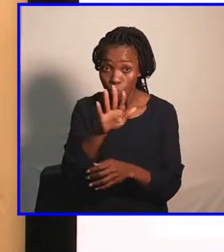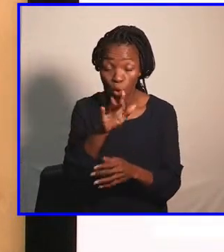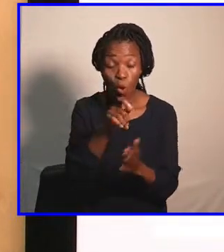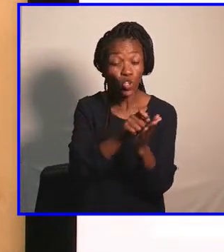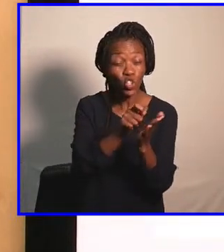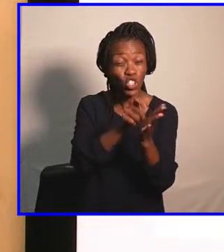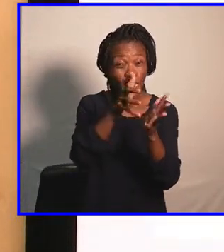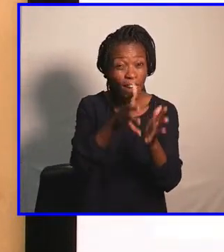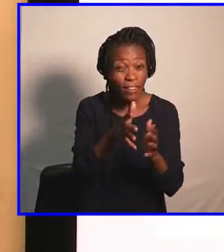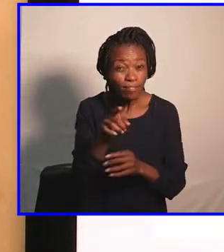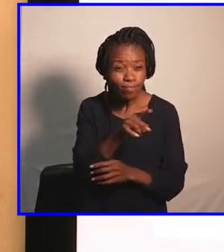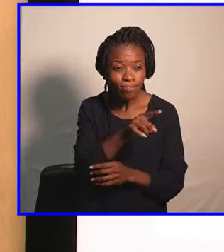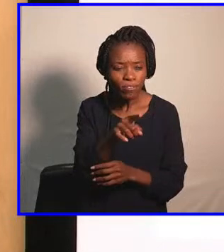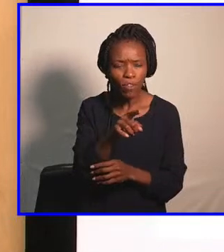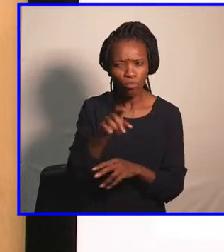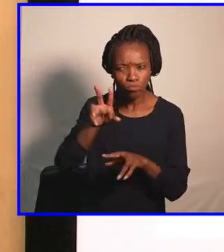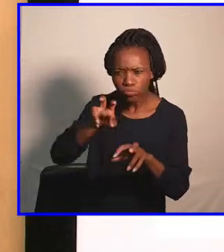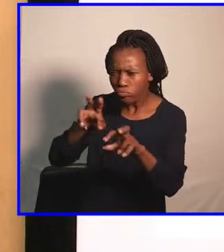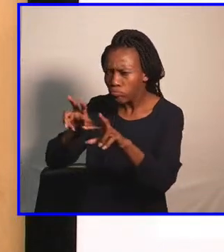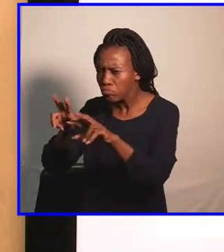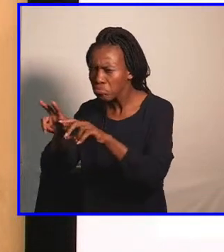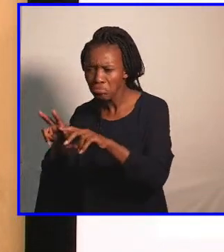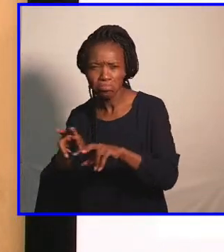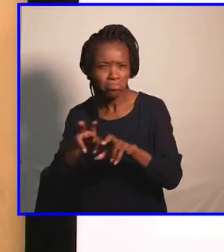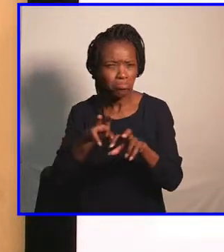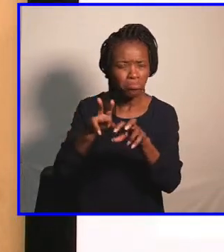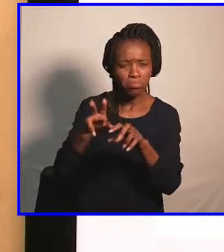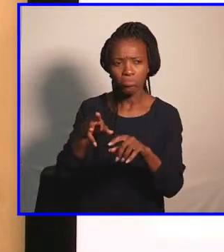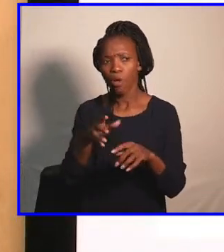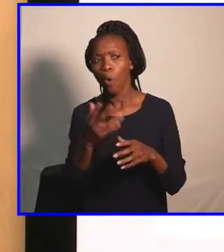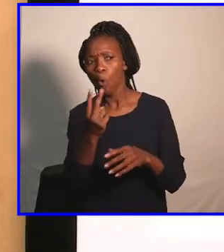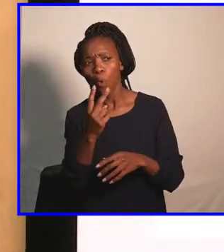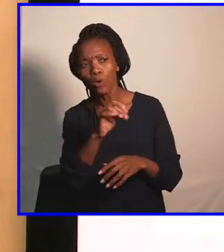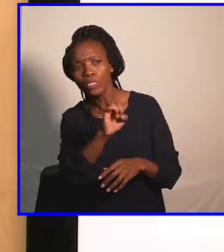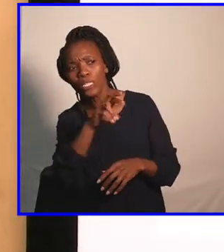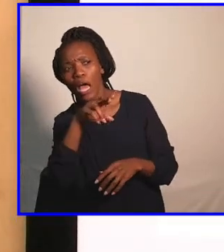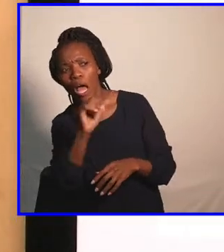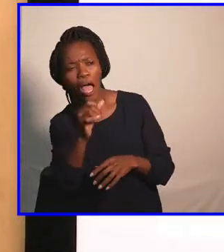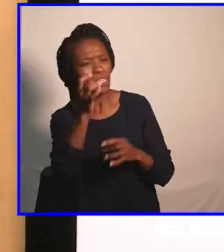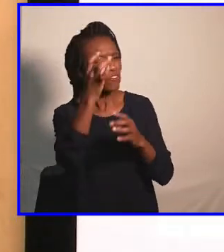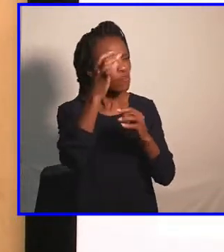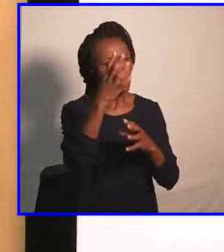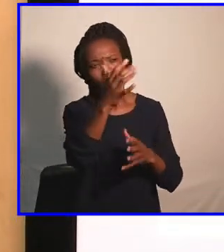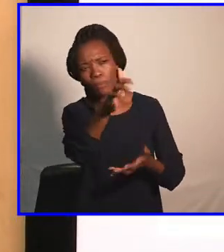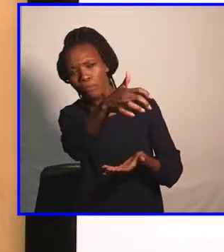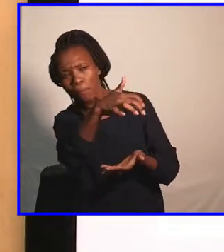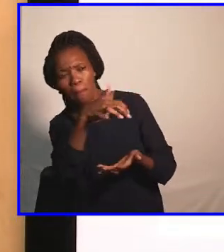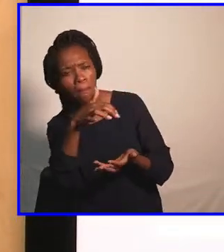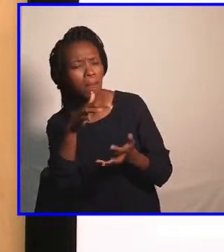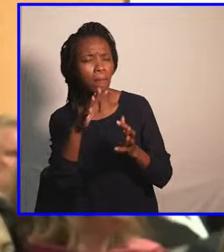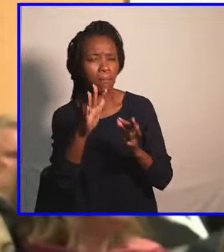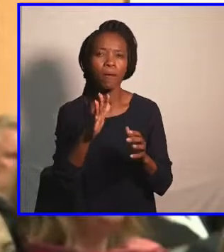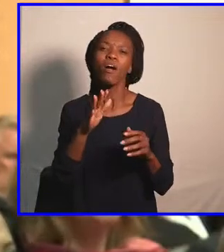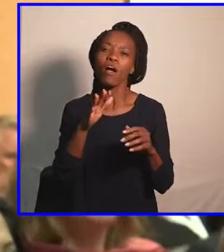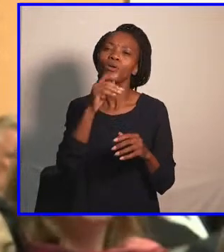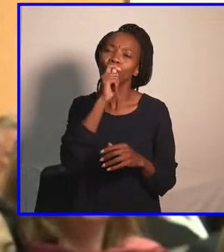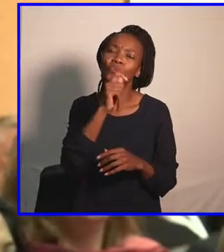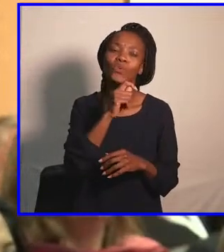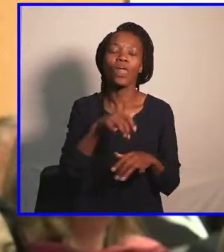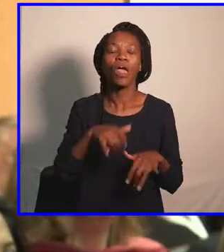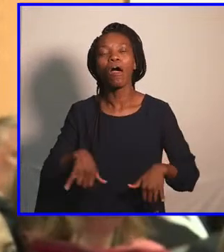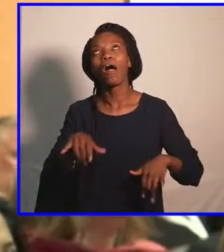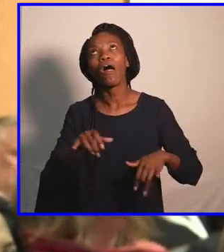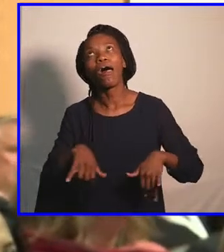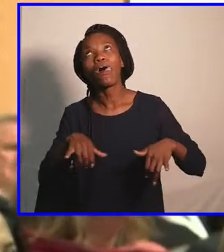and they got the information from yourselves, although they said they waited for quite a while, 6 months or so. In the end, she